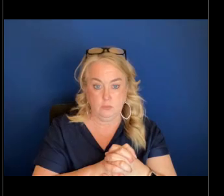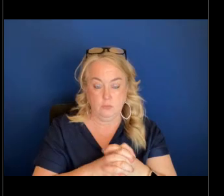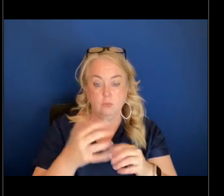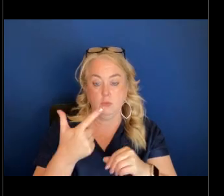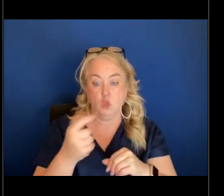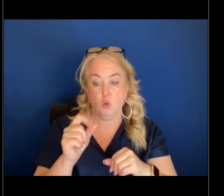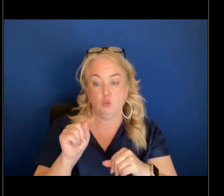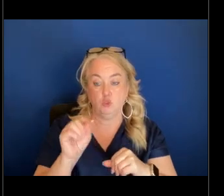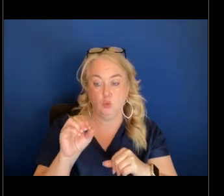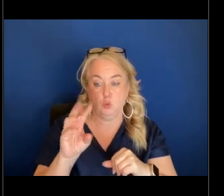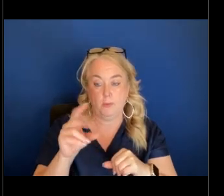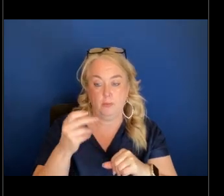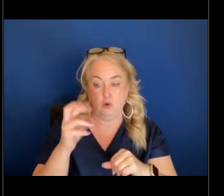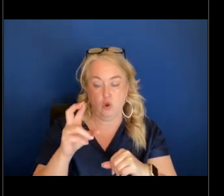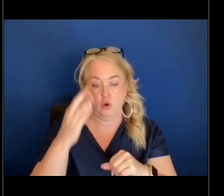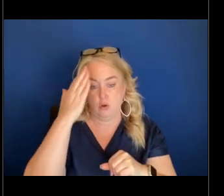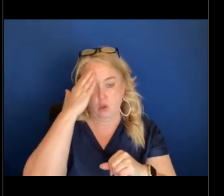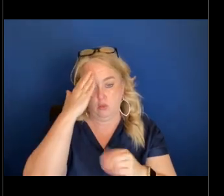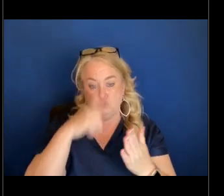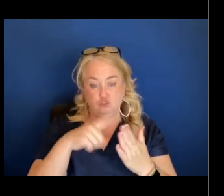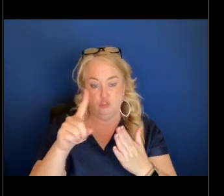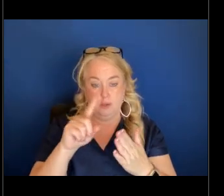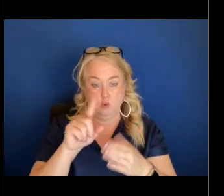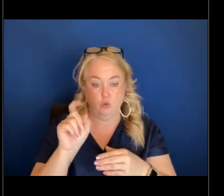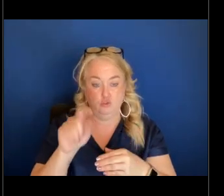GoToWebinar Knowledge Check Questions.